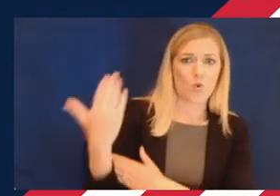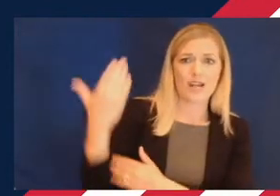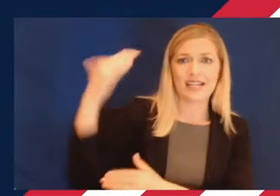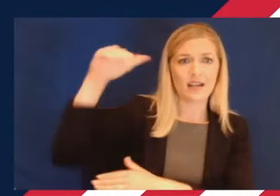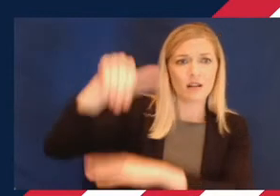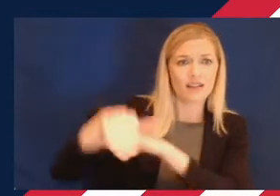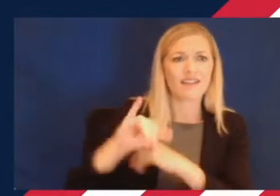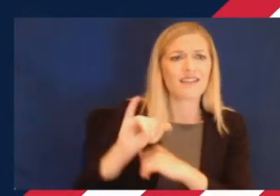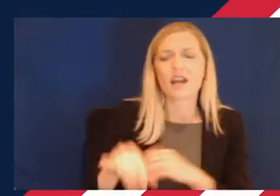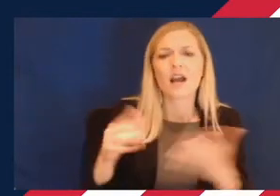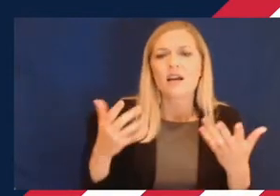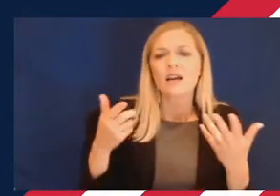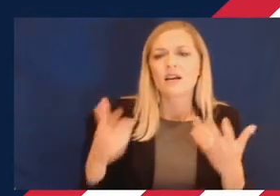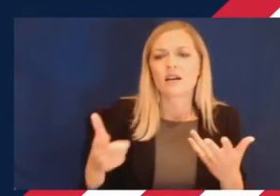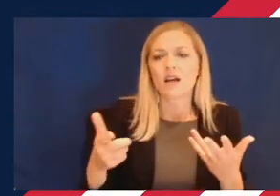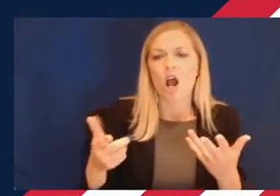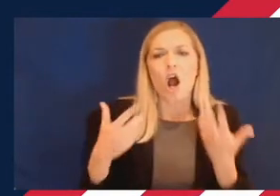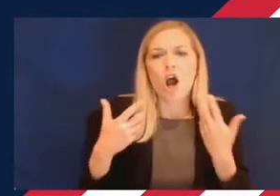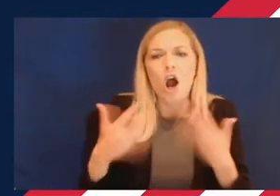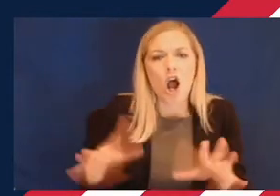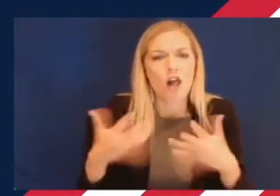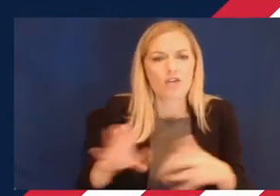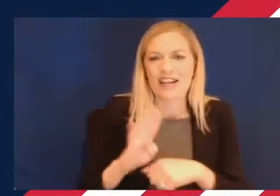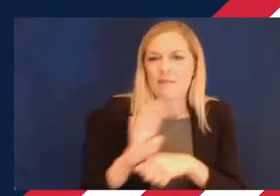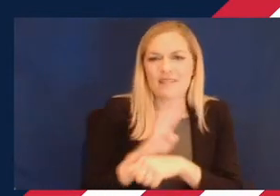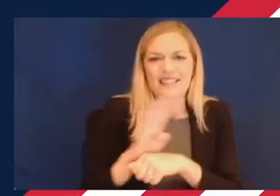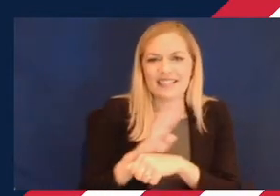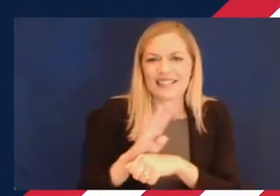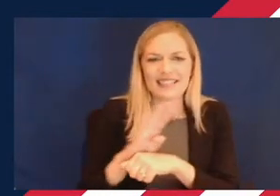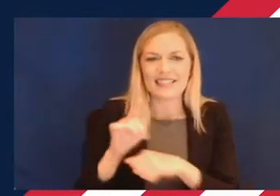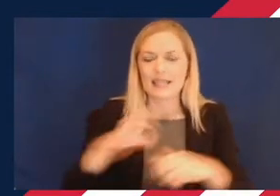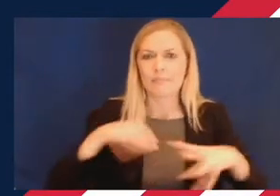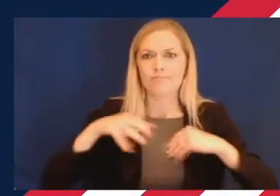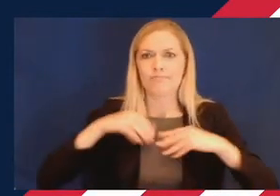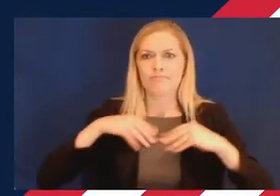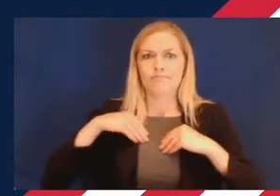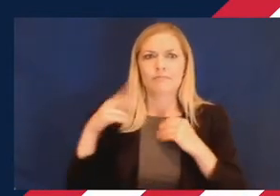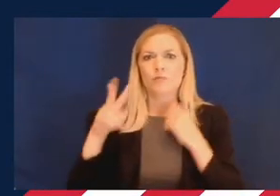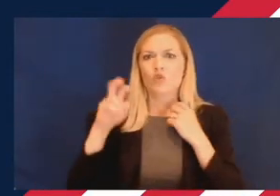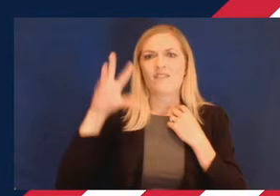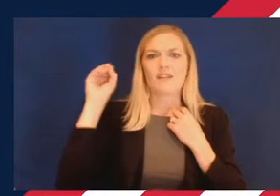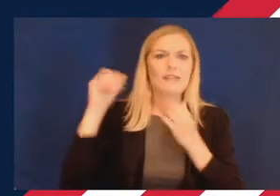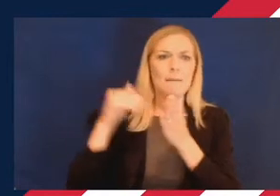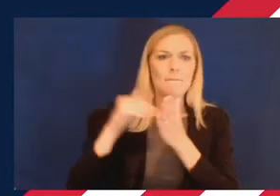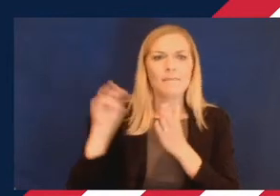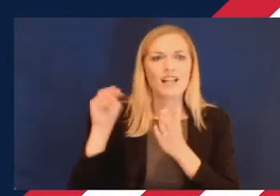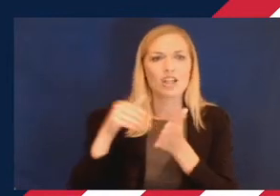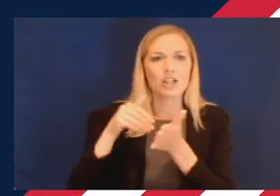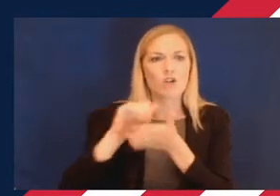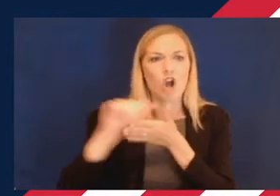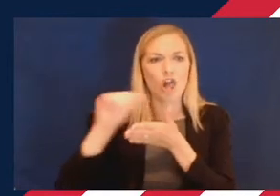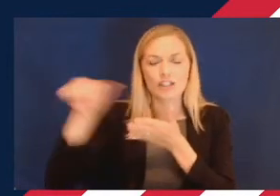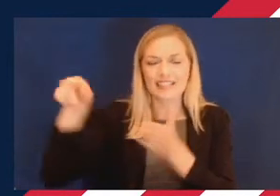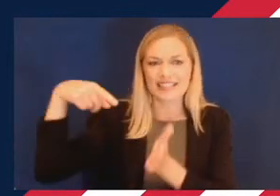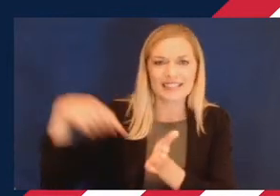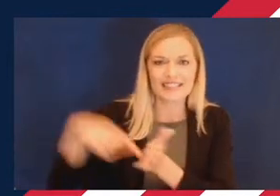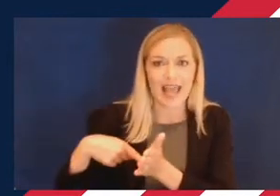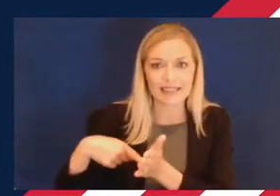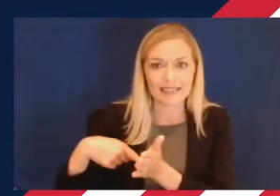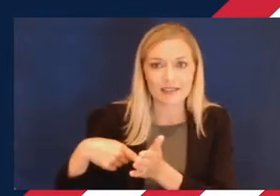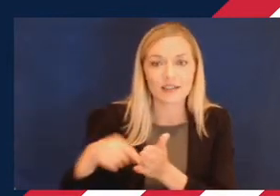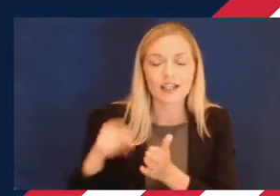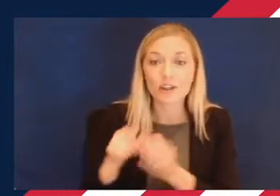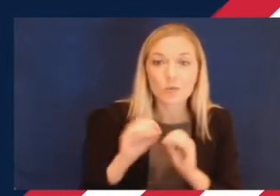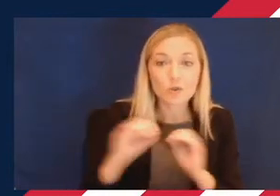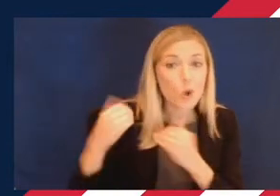billion of that. And there was no accountability. There was no questions of how the funds were going to be spent, if they were being addressed. But